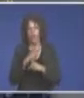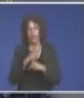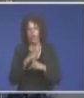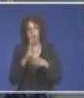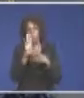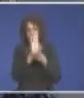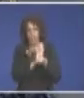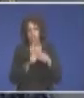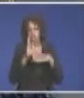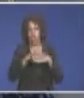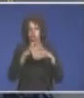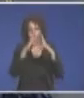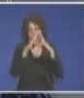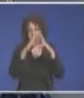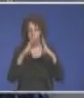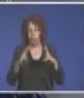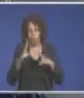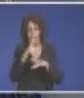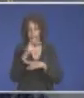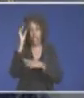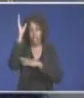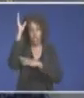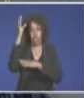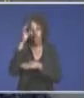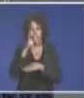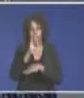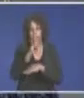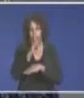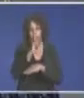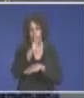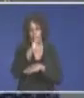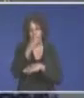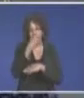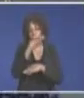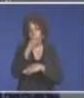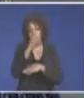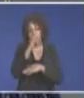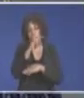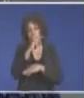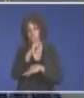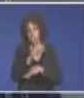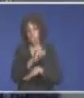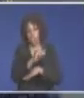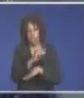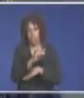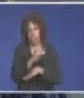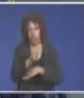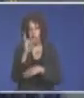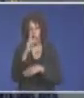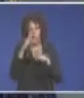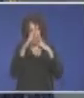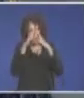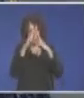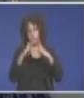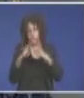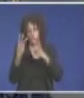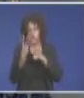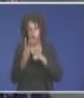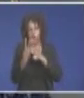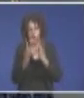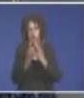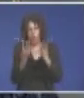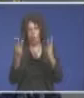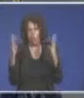roof, and a particular concern would be the flashing where the roof meets the vertical walls. We're going to have to make sure that